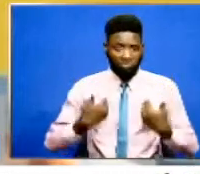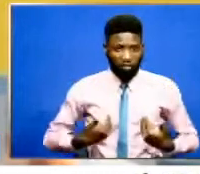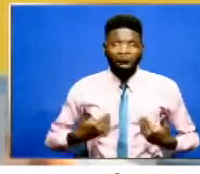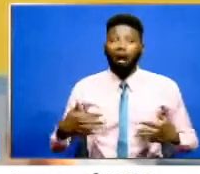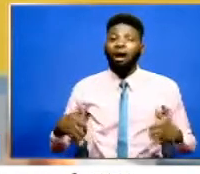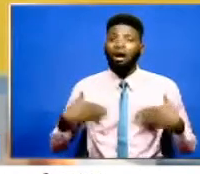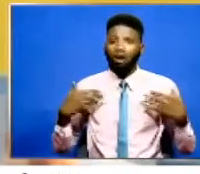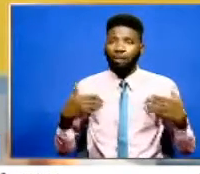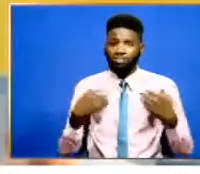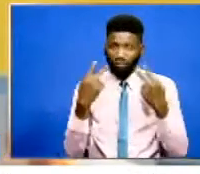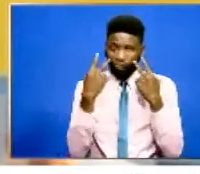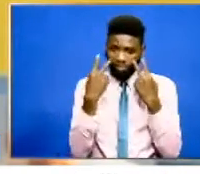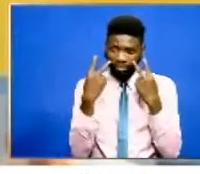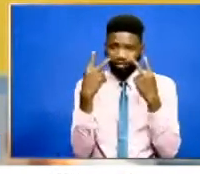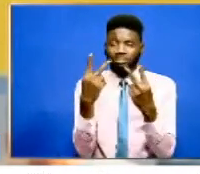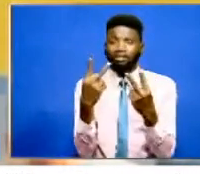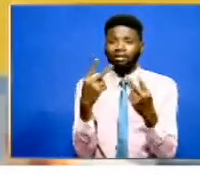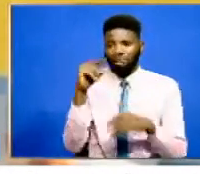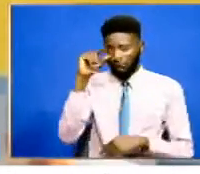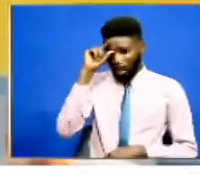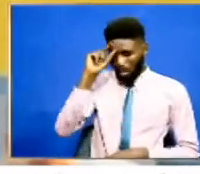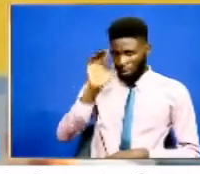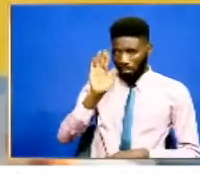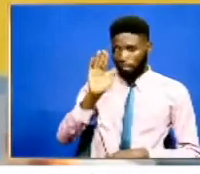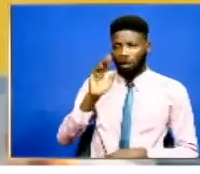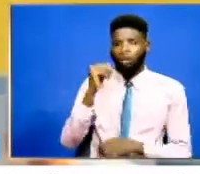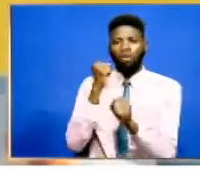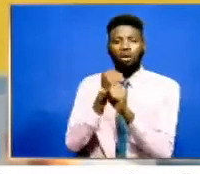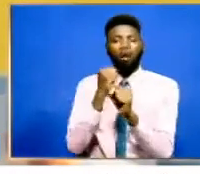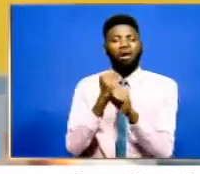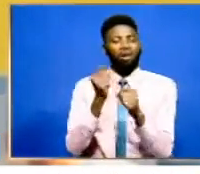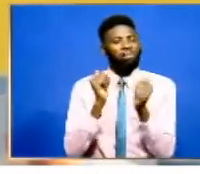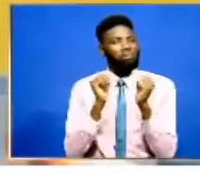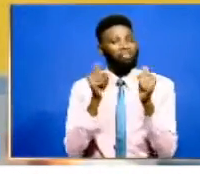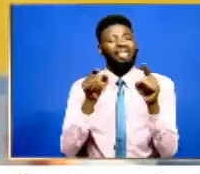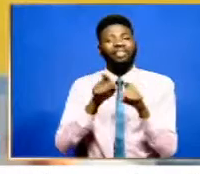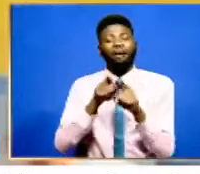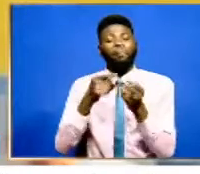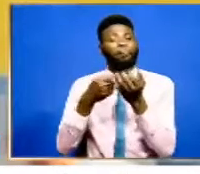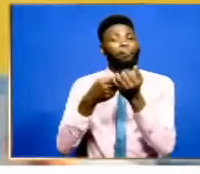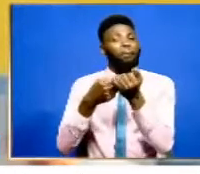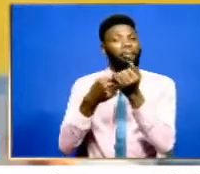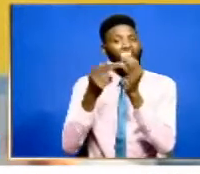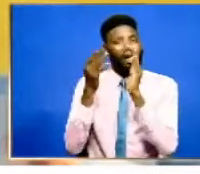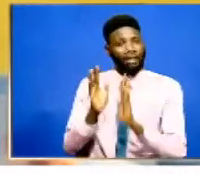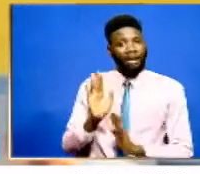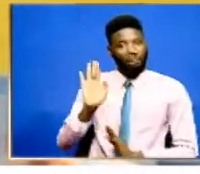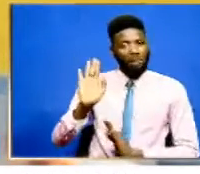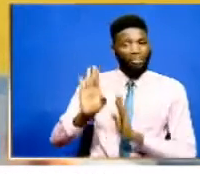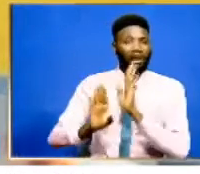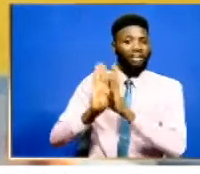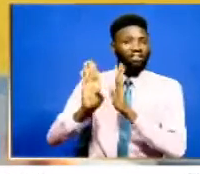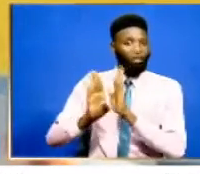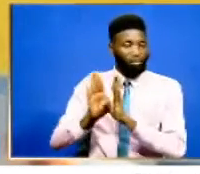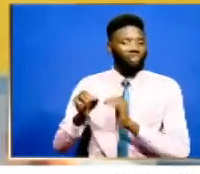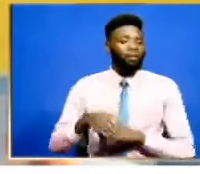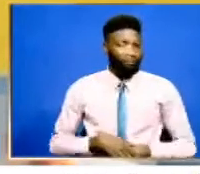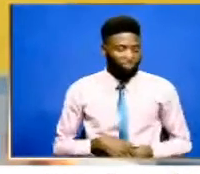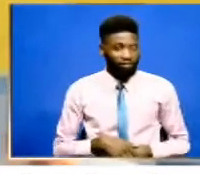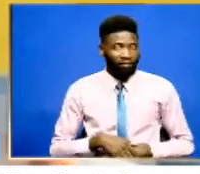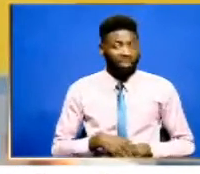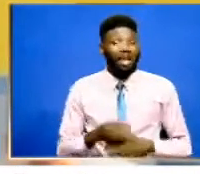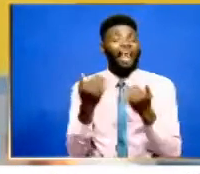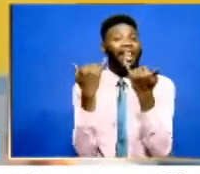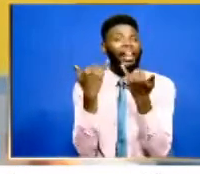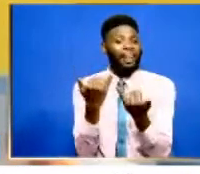through commendable efforts by the government and its development partners, this predicted doubling in malaria deaths